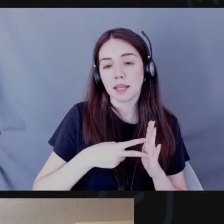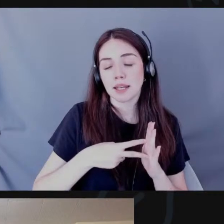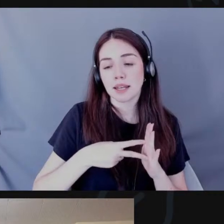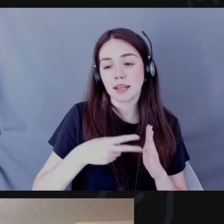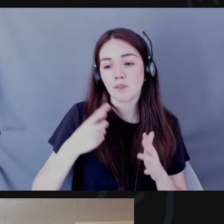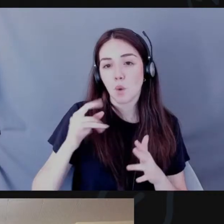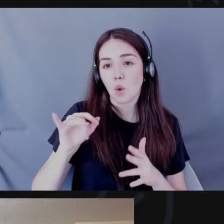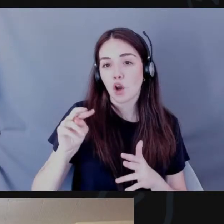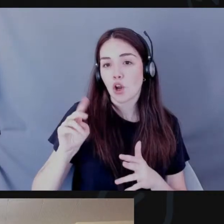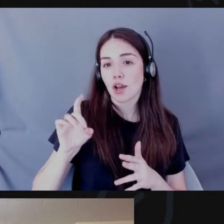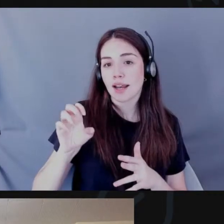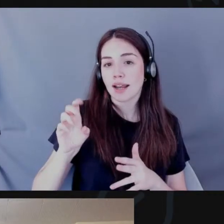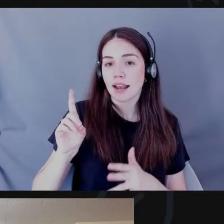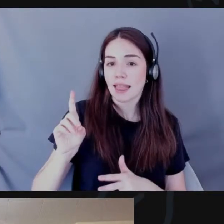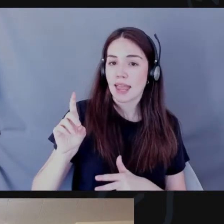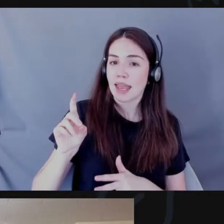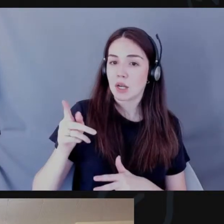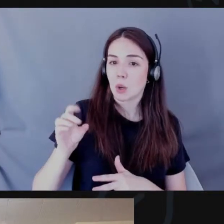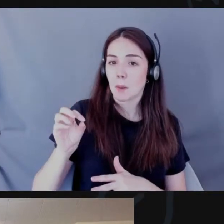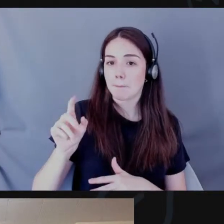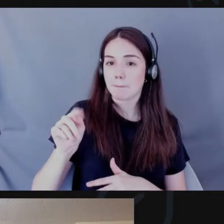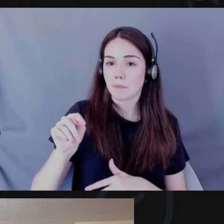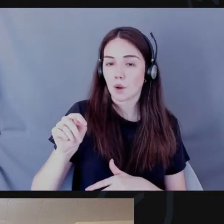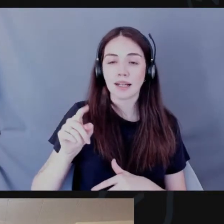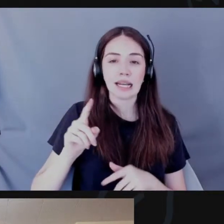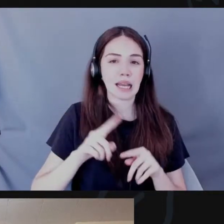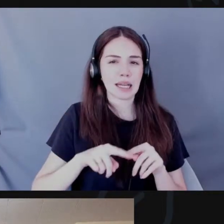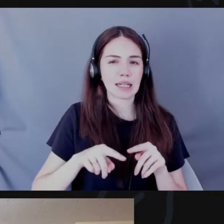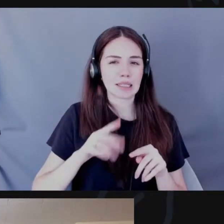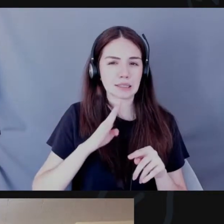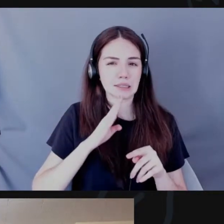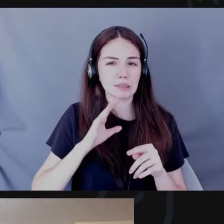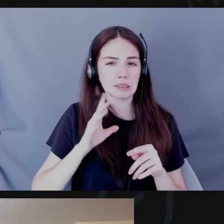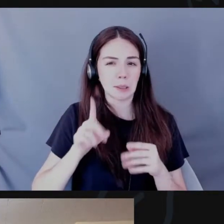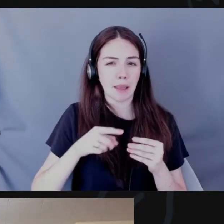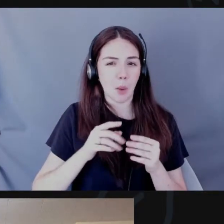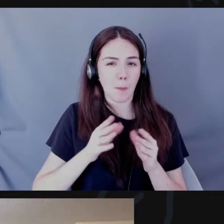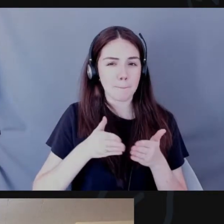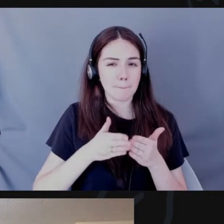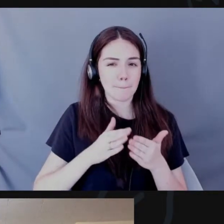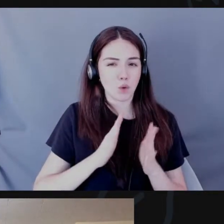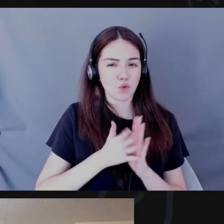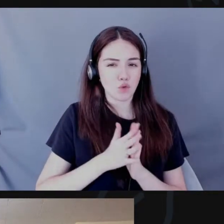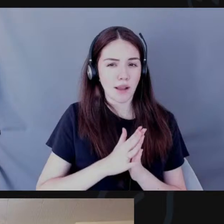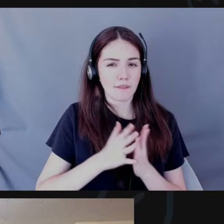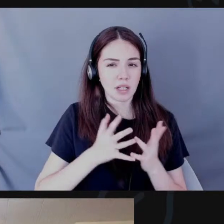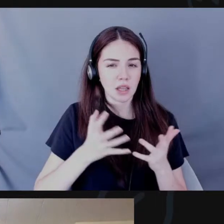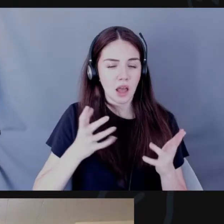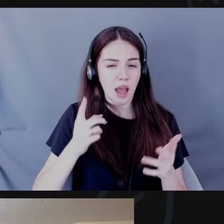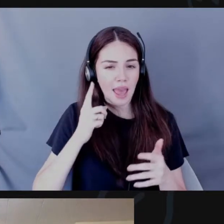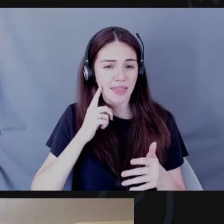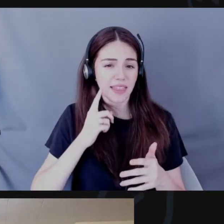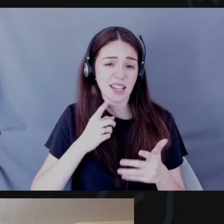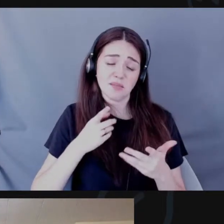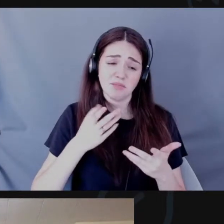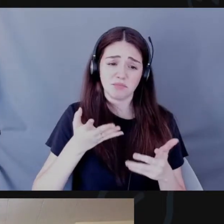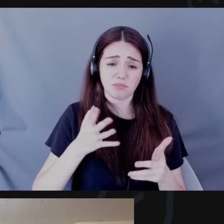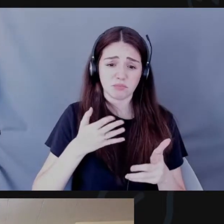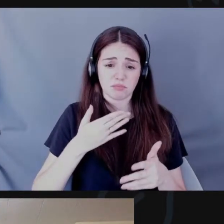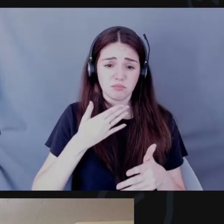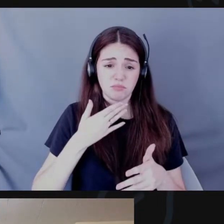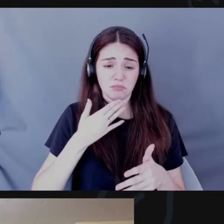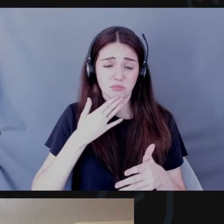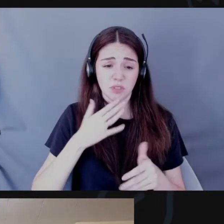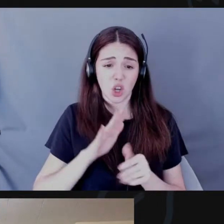inland ports. I can't speak too much to the boat traffic. I think it was, pretty substantial because the